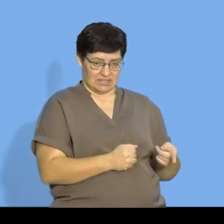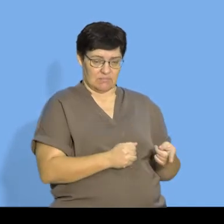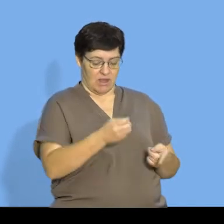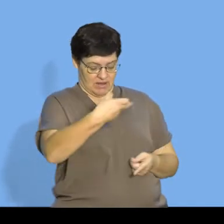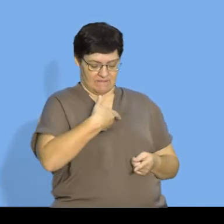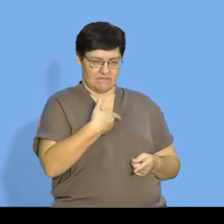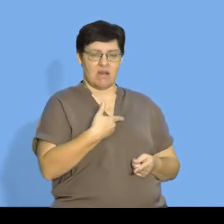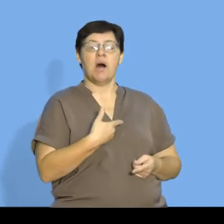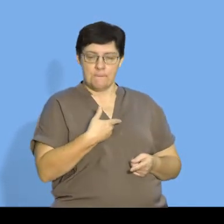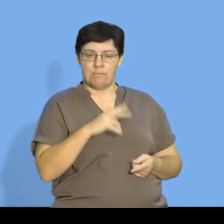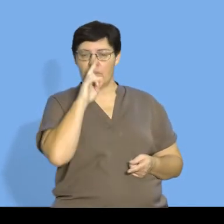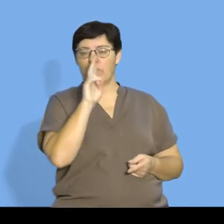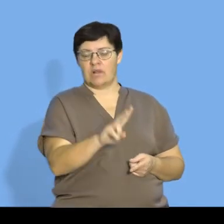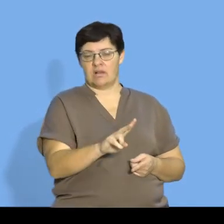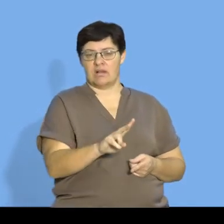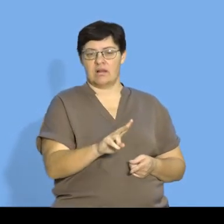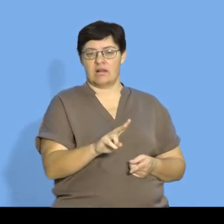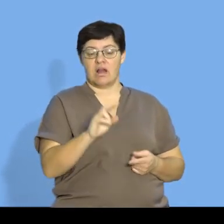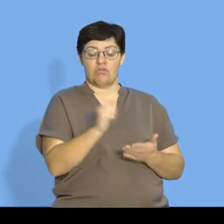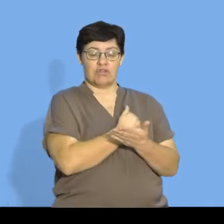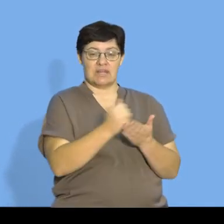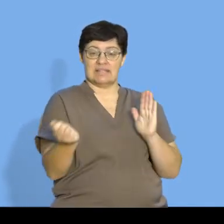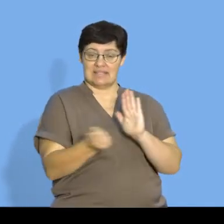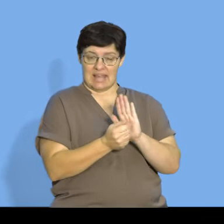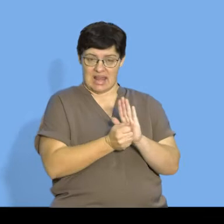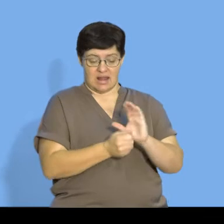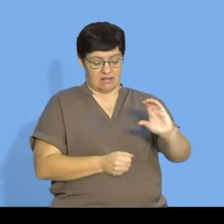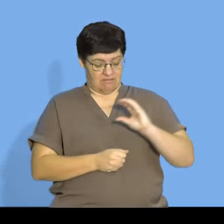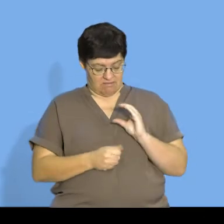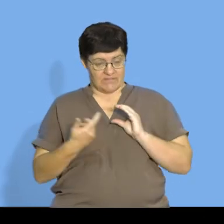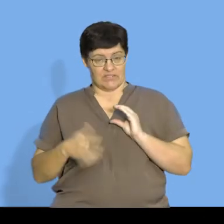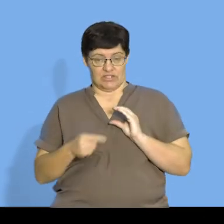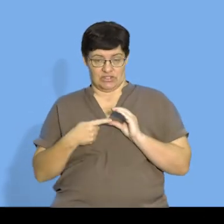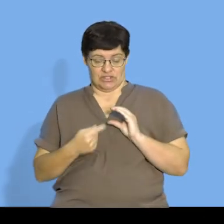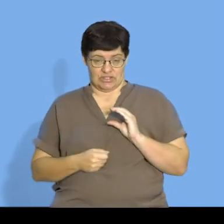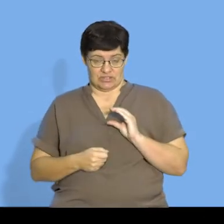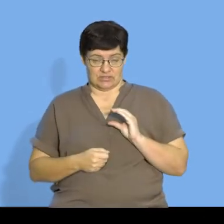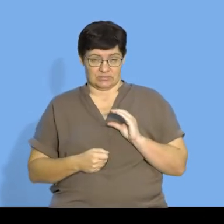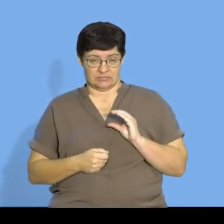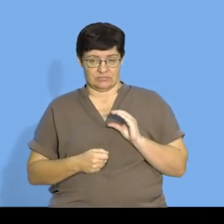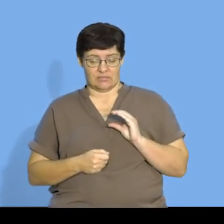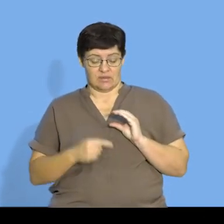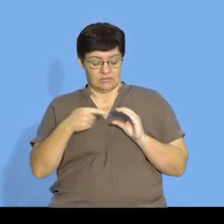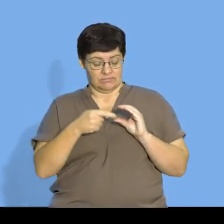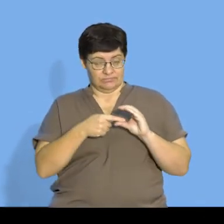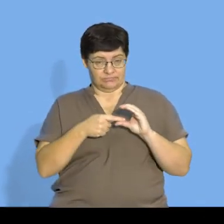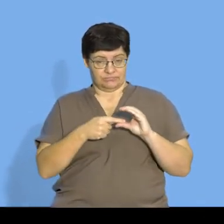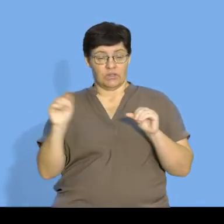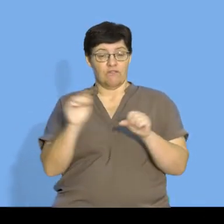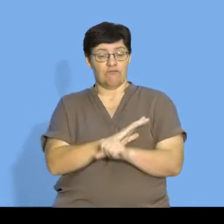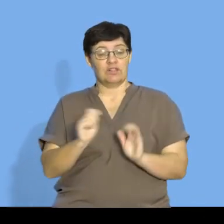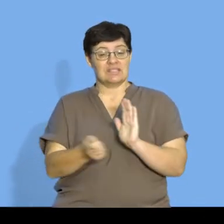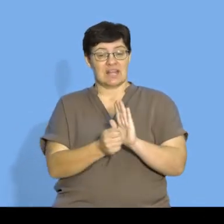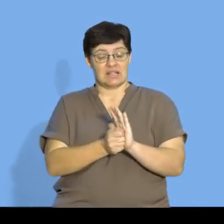I can see that I have a credit sale already given to me. So there's no need to convert my total